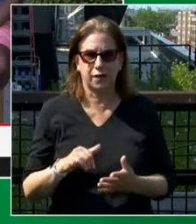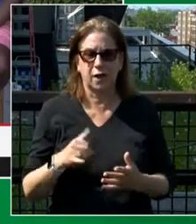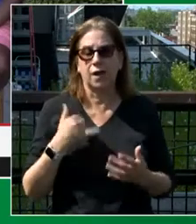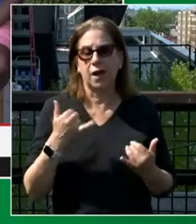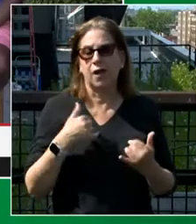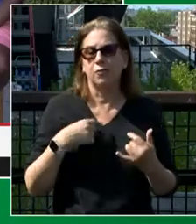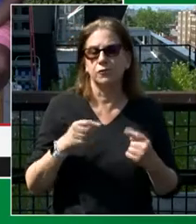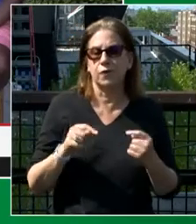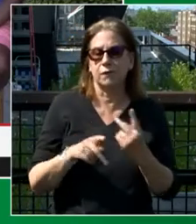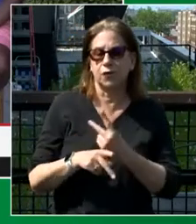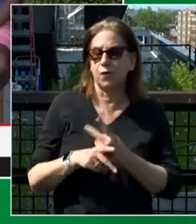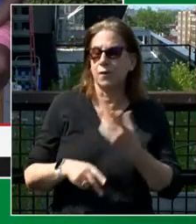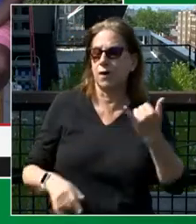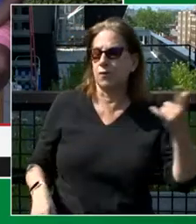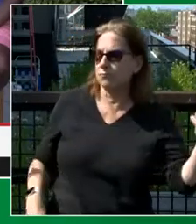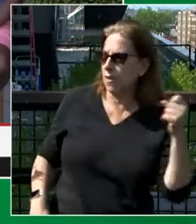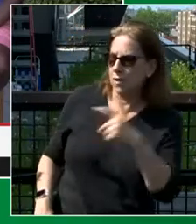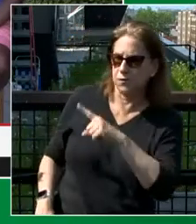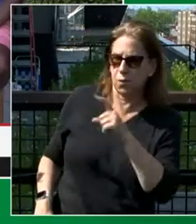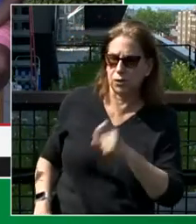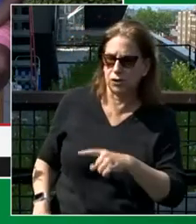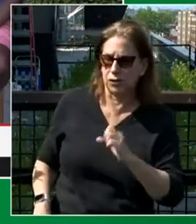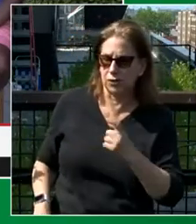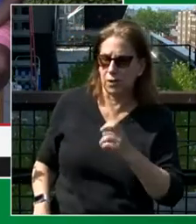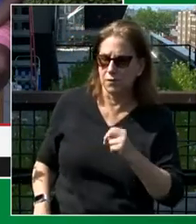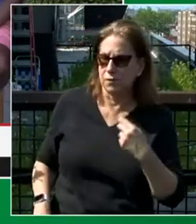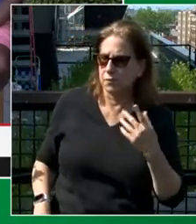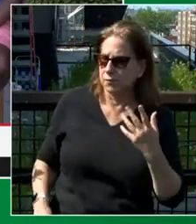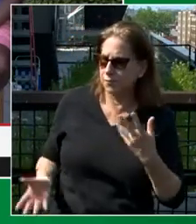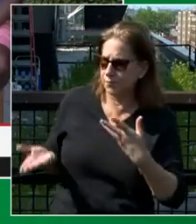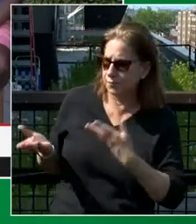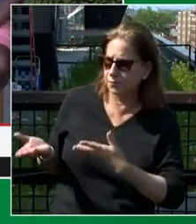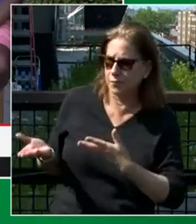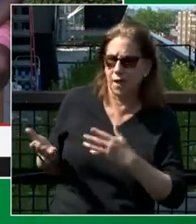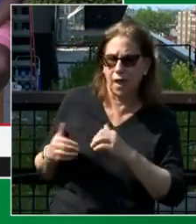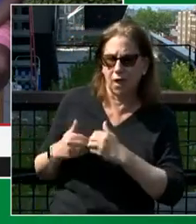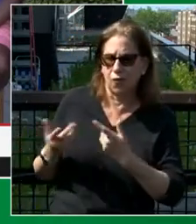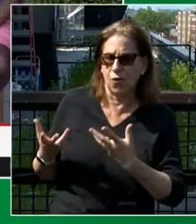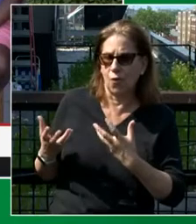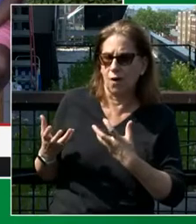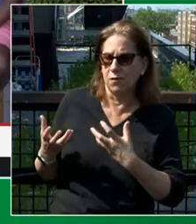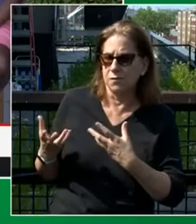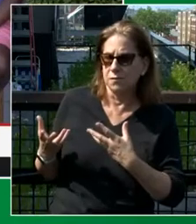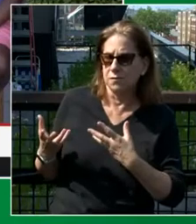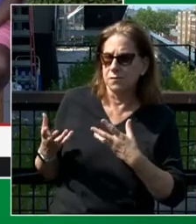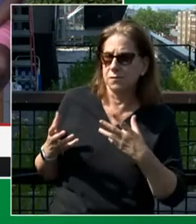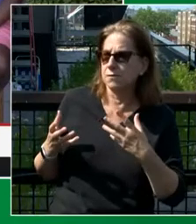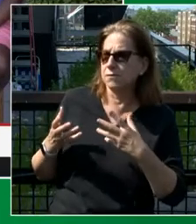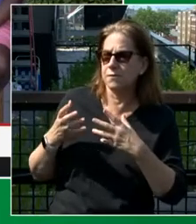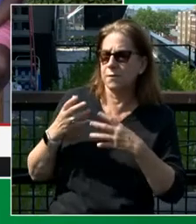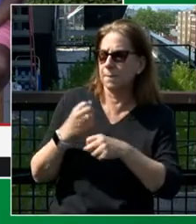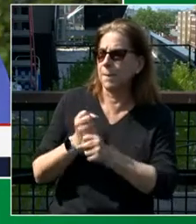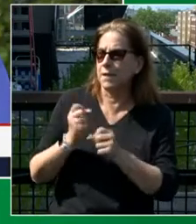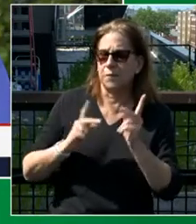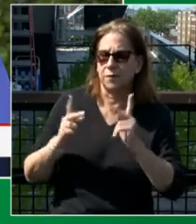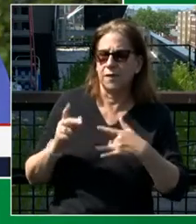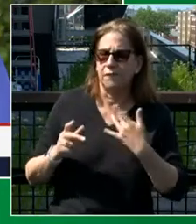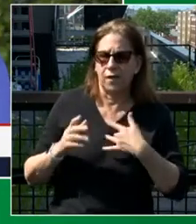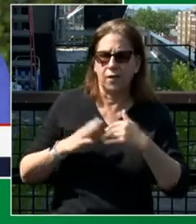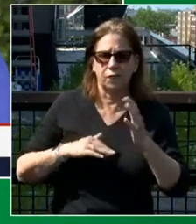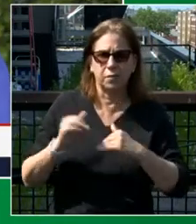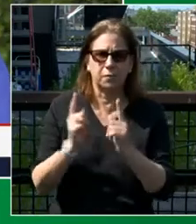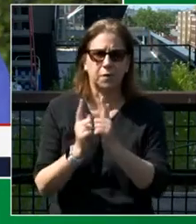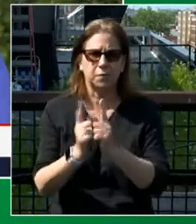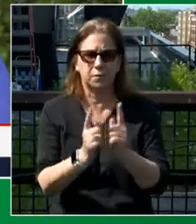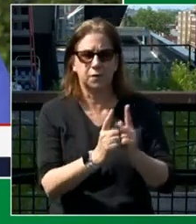kind of explore that, and how do you get ready for when people want to meet again? Yeah, I think what we